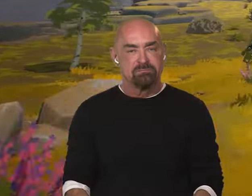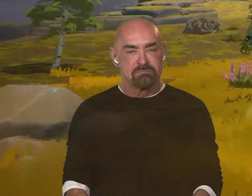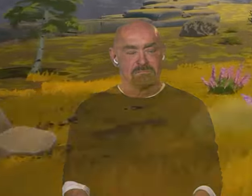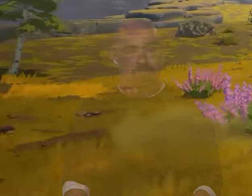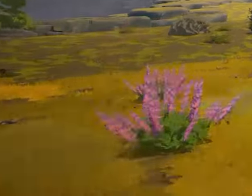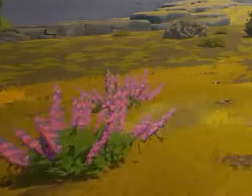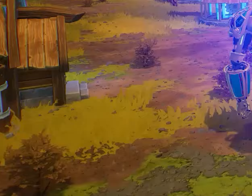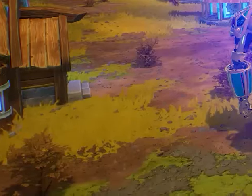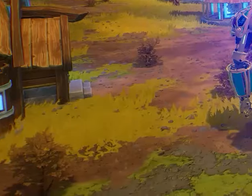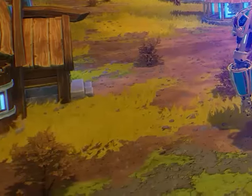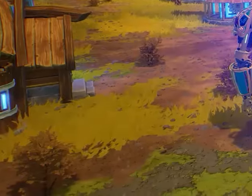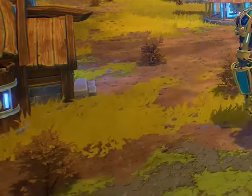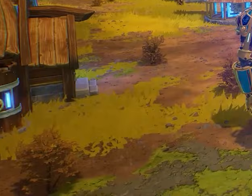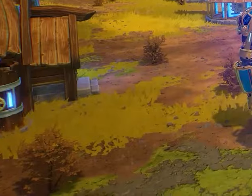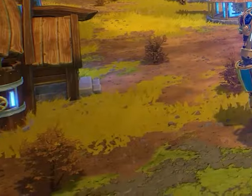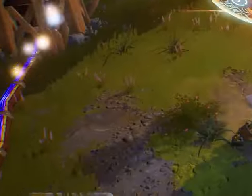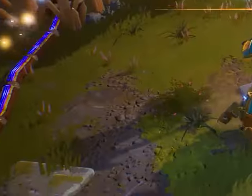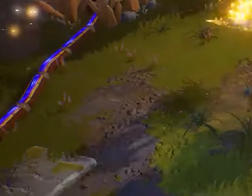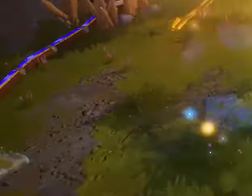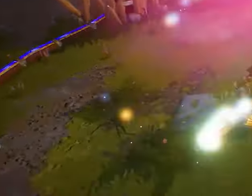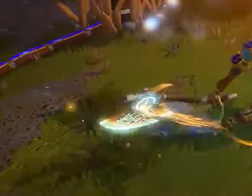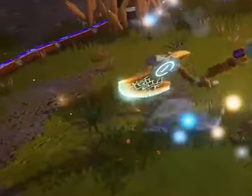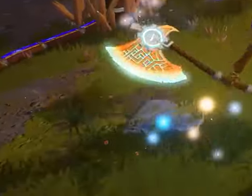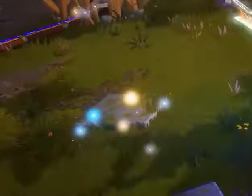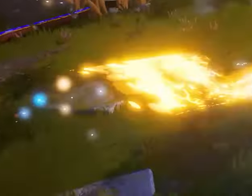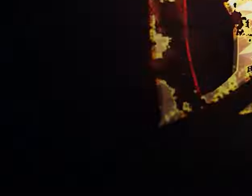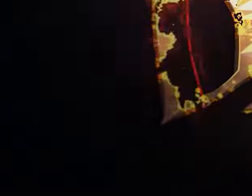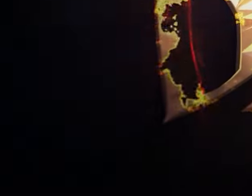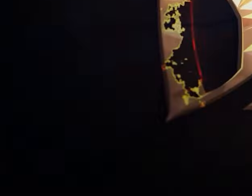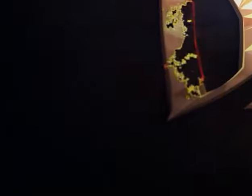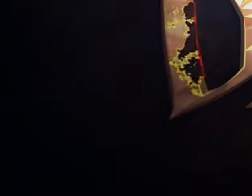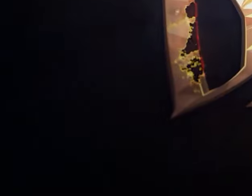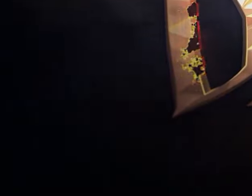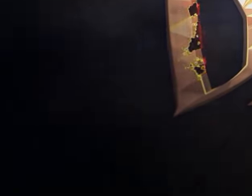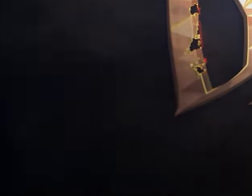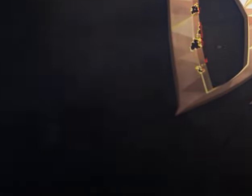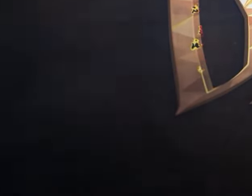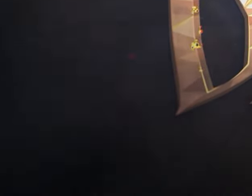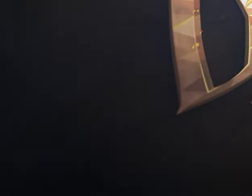Every day in Driftlands feels like your first.